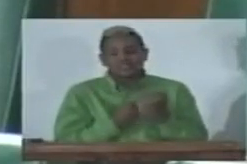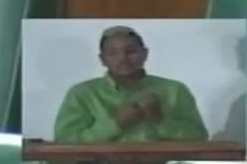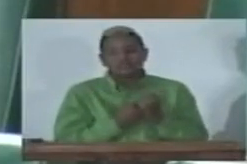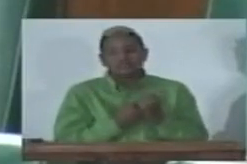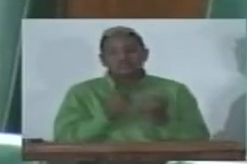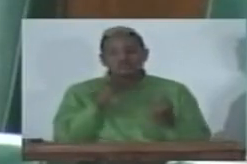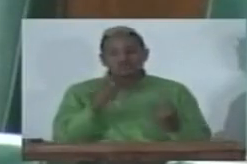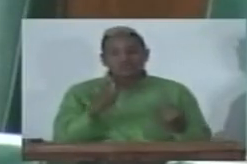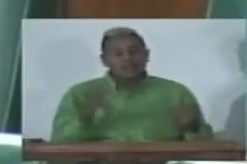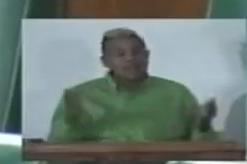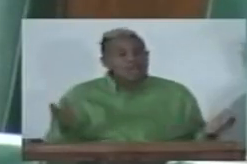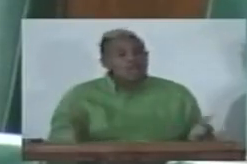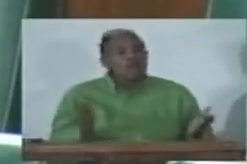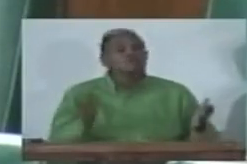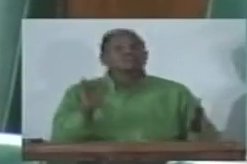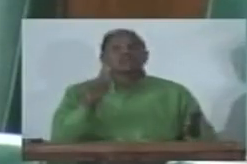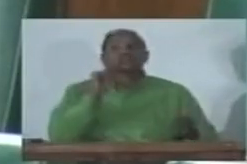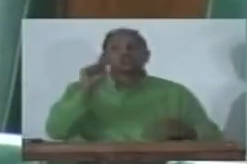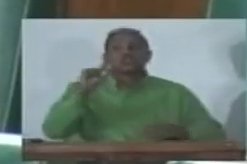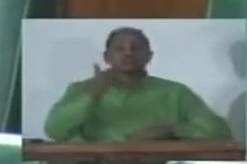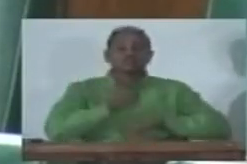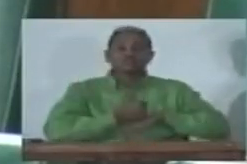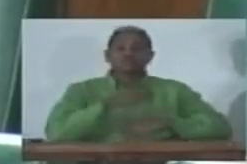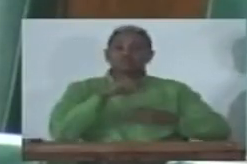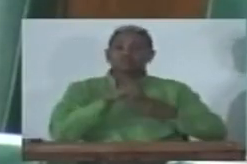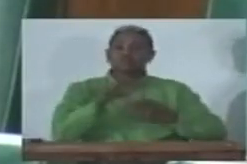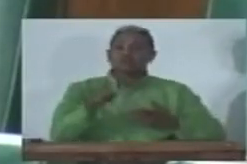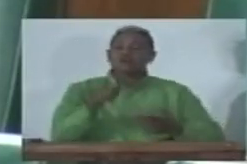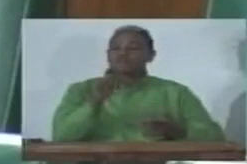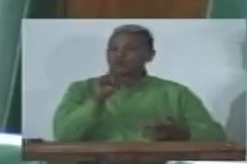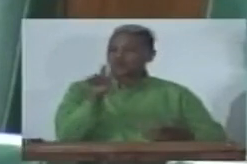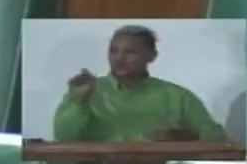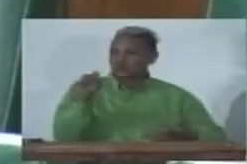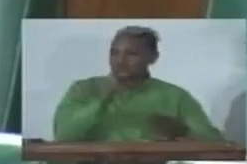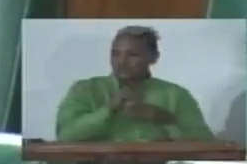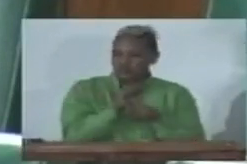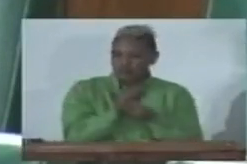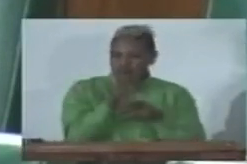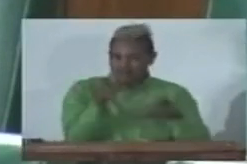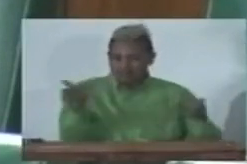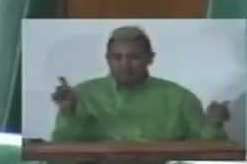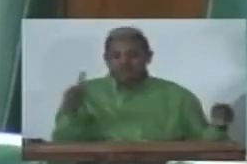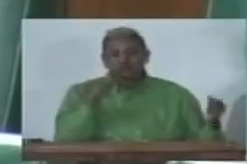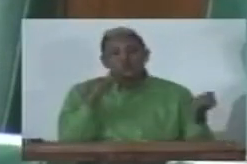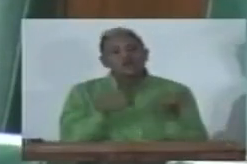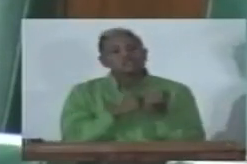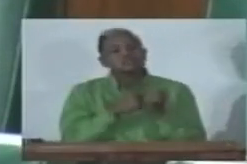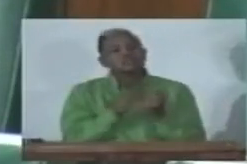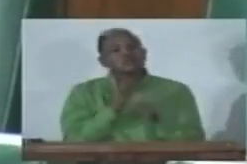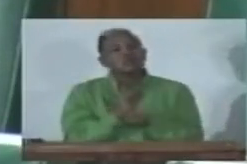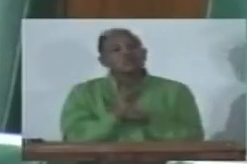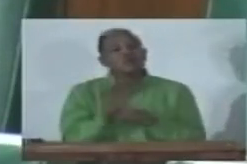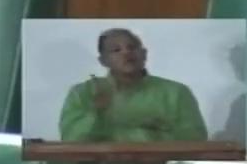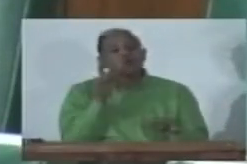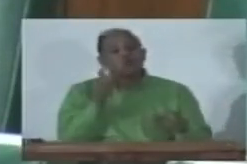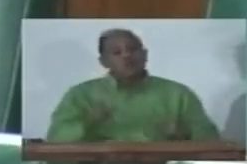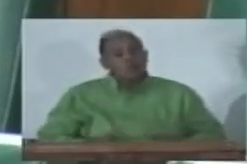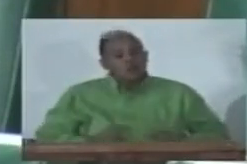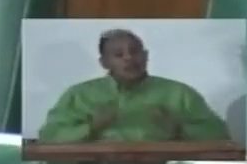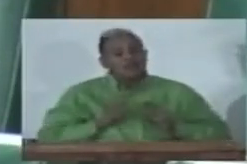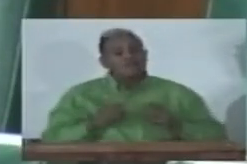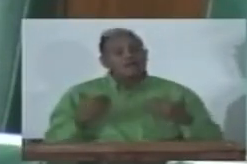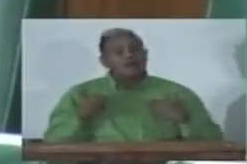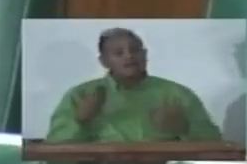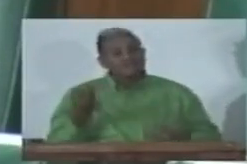is encouraged that it should be part of the tools in the workplace to assist workers who are living with